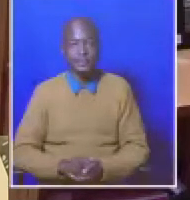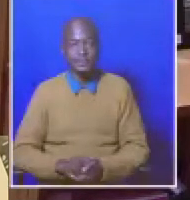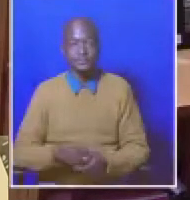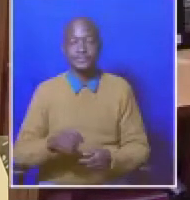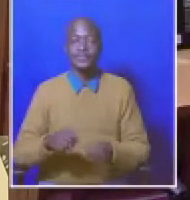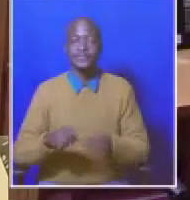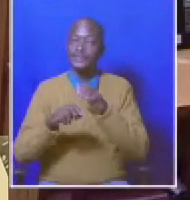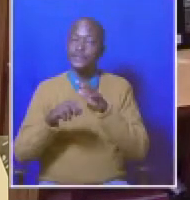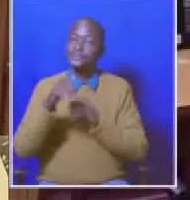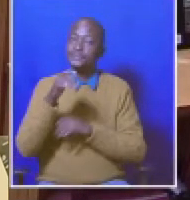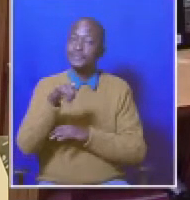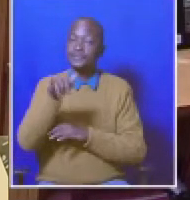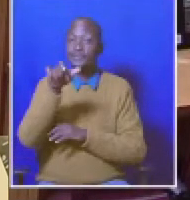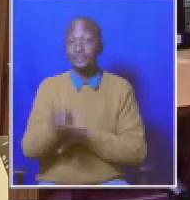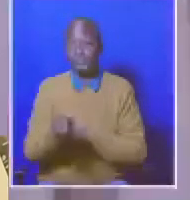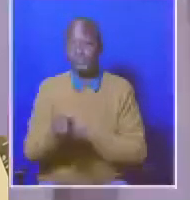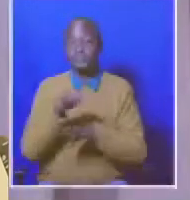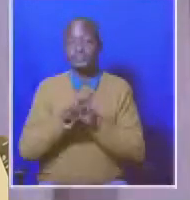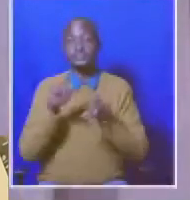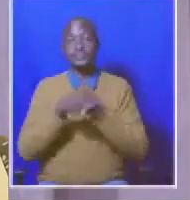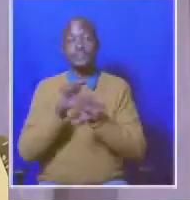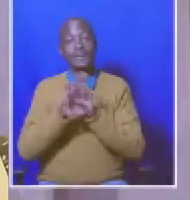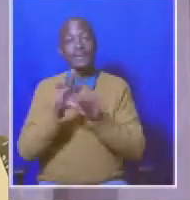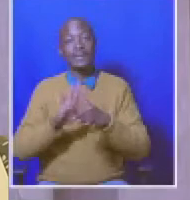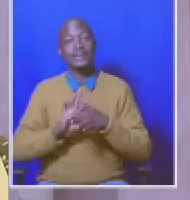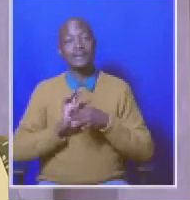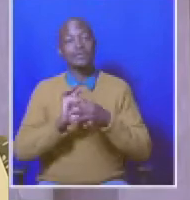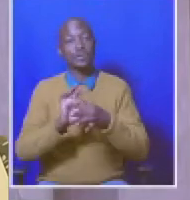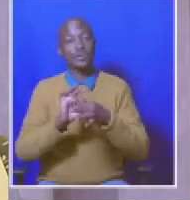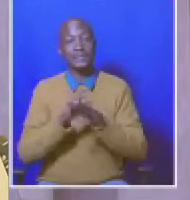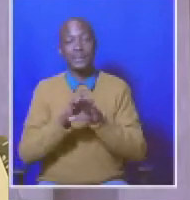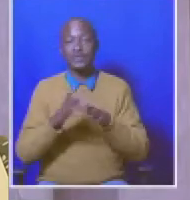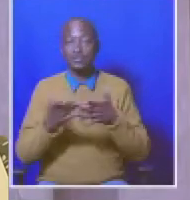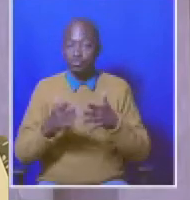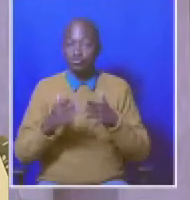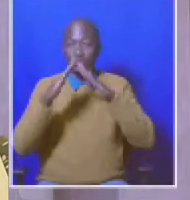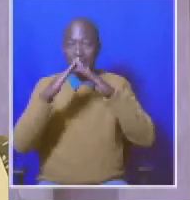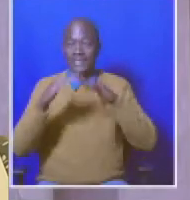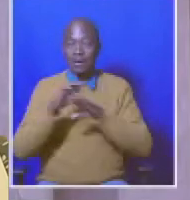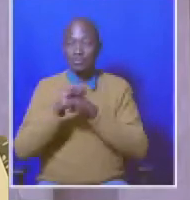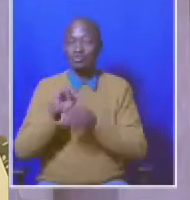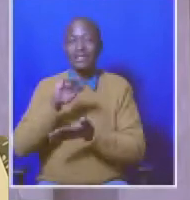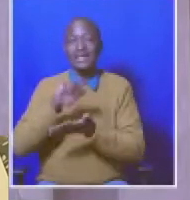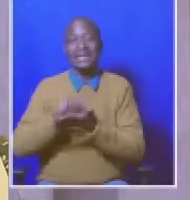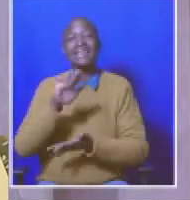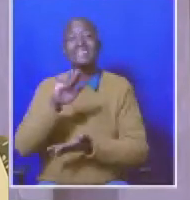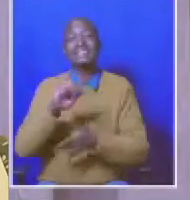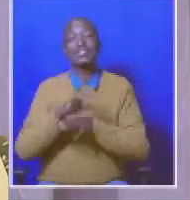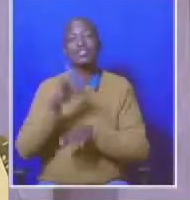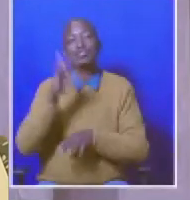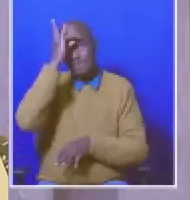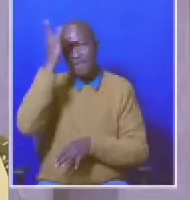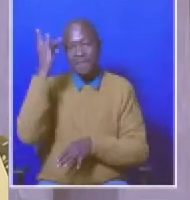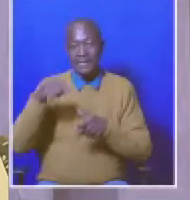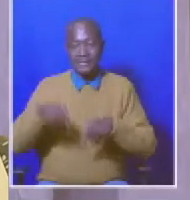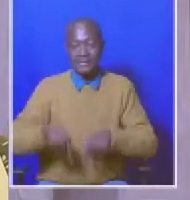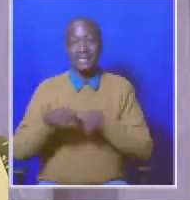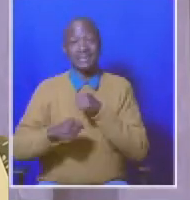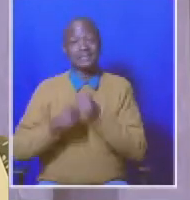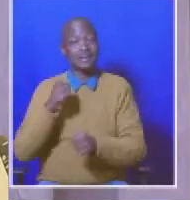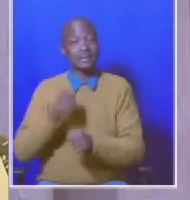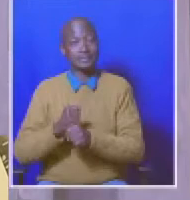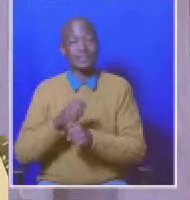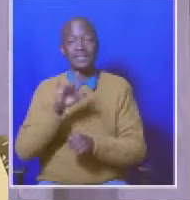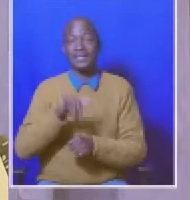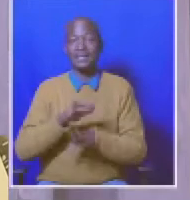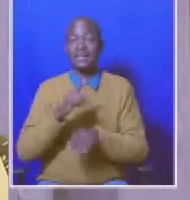Chairperson. As I committed to this August House on the 19th of March this year, that